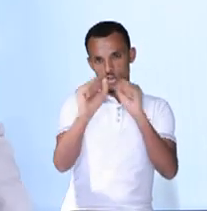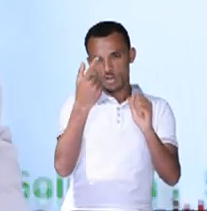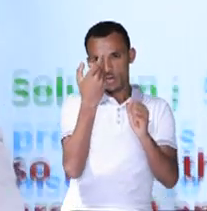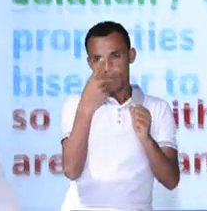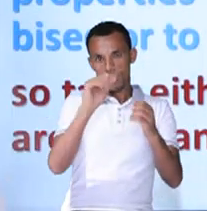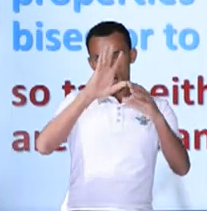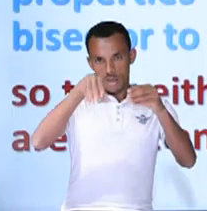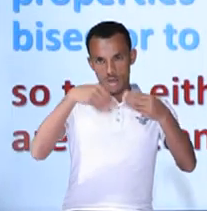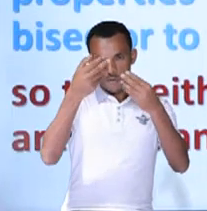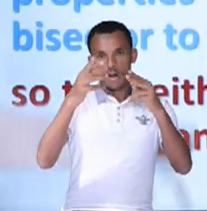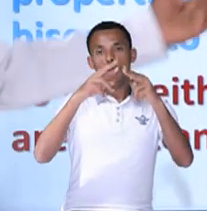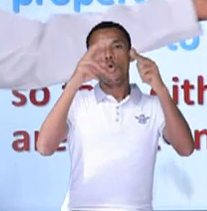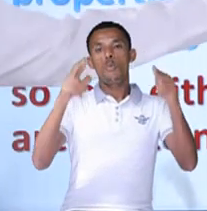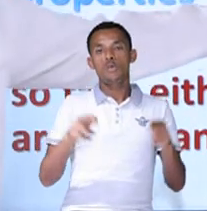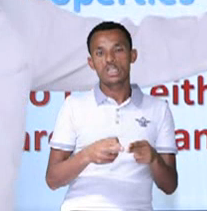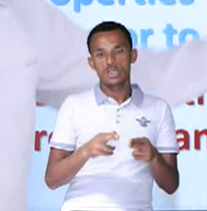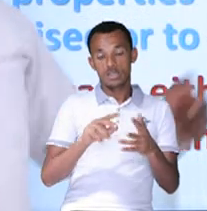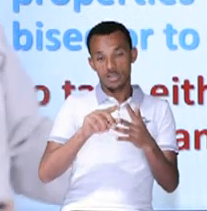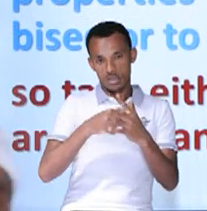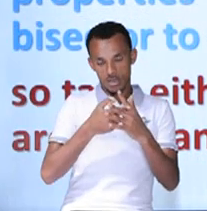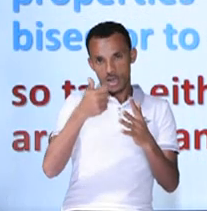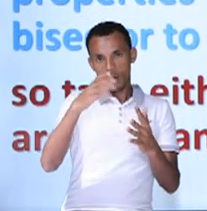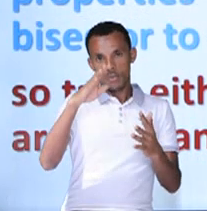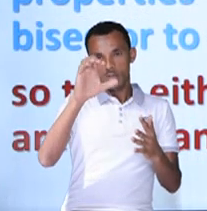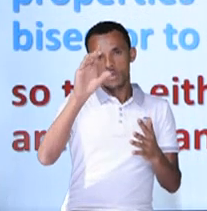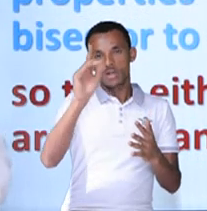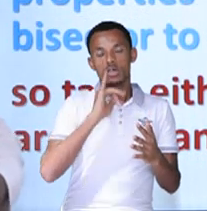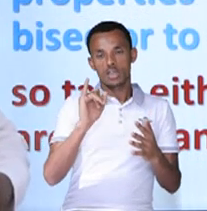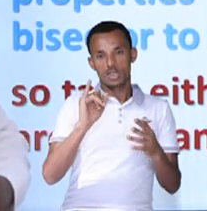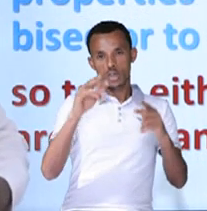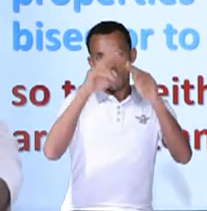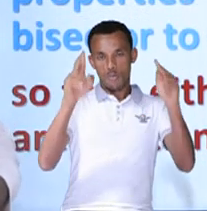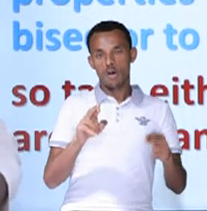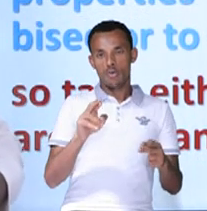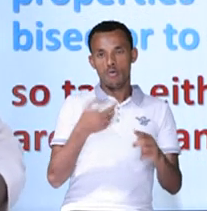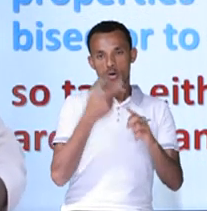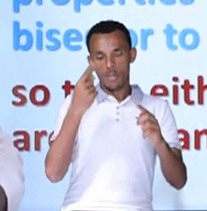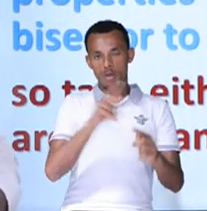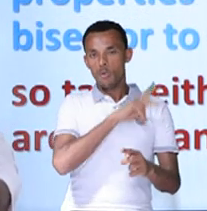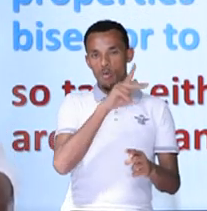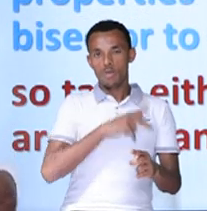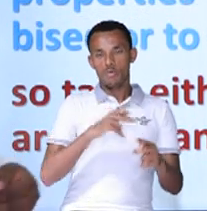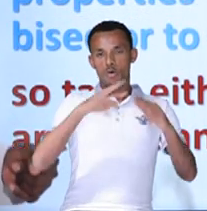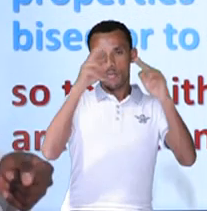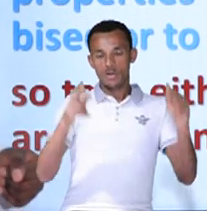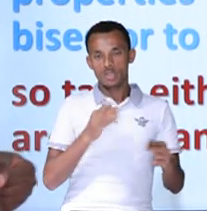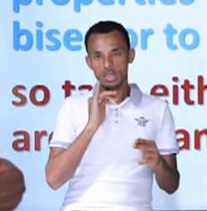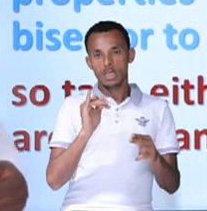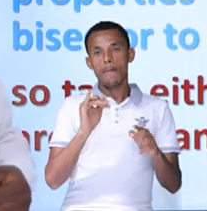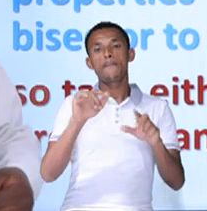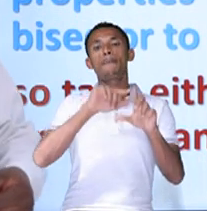given rhombus. Since ABCD is a rhombus, from the property of the diagonal of the rhombus is